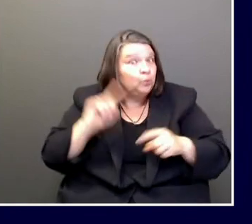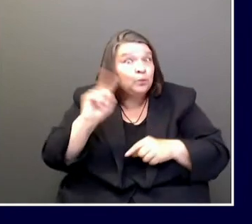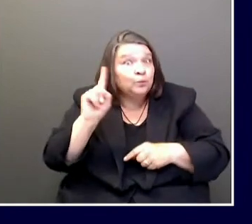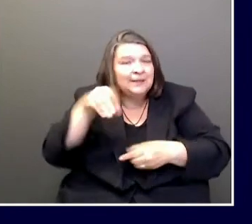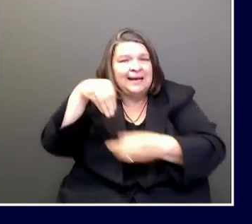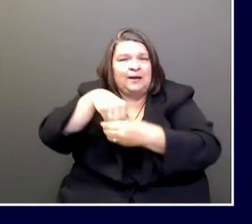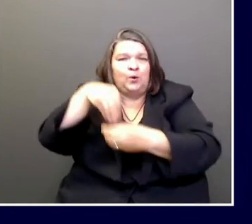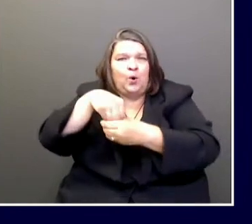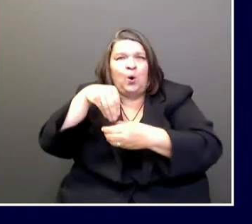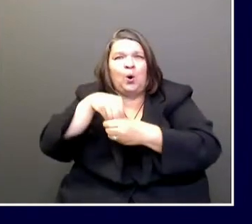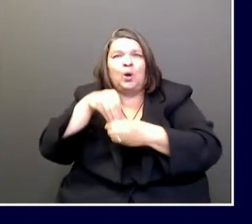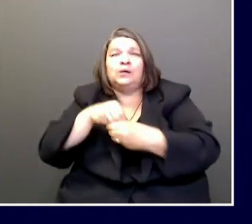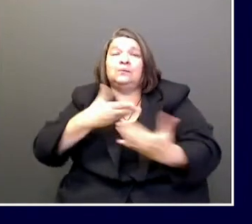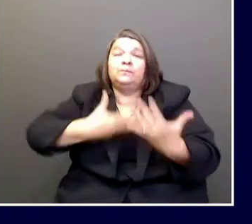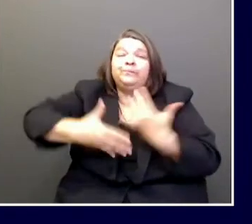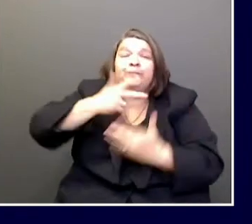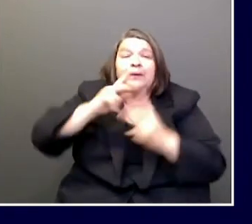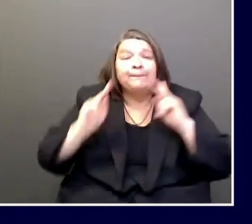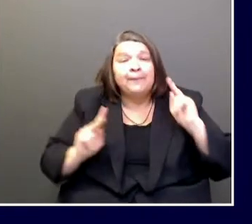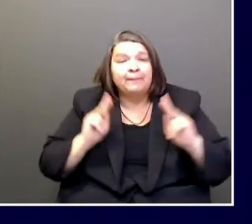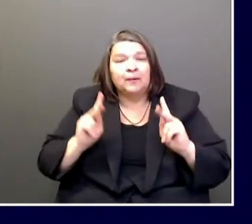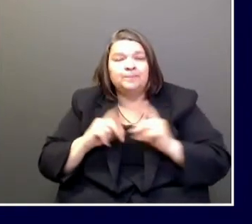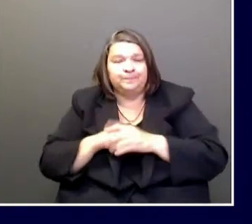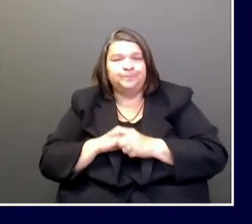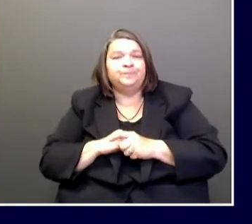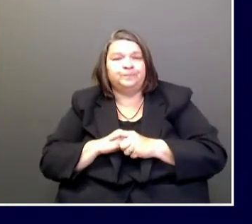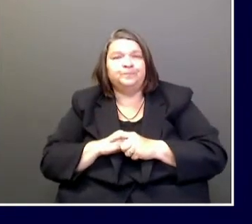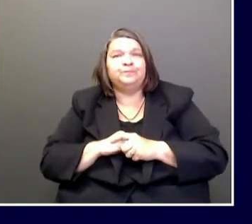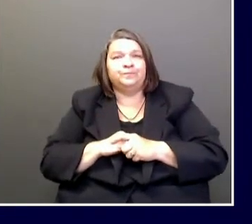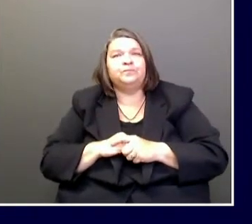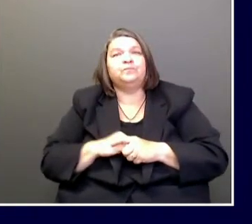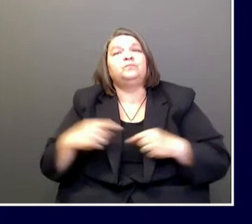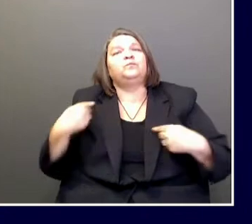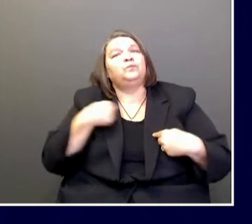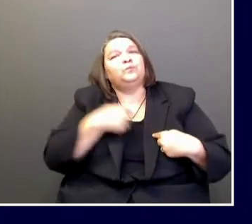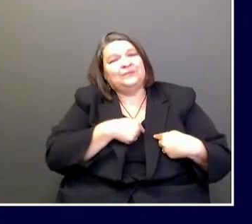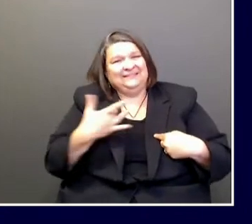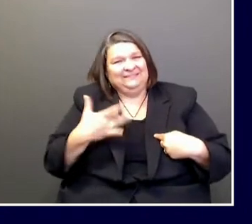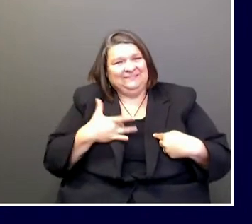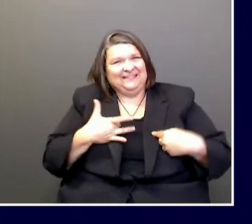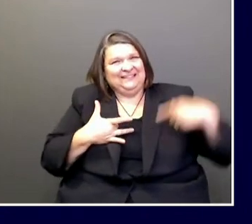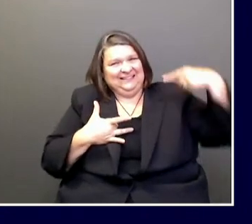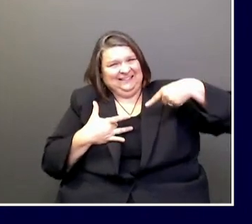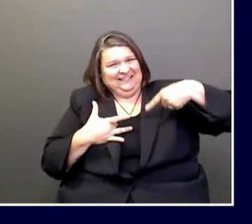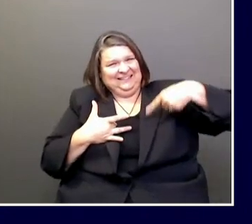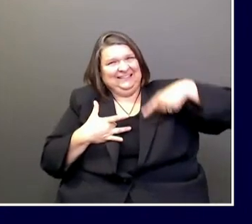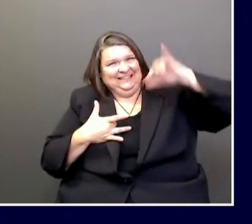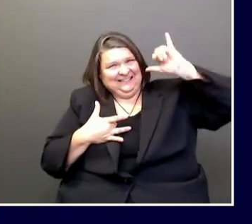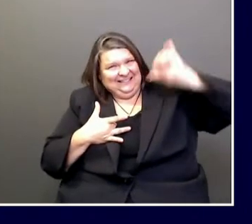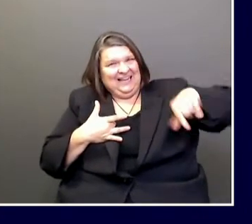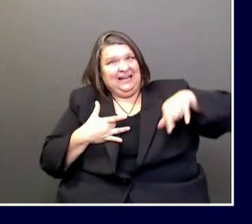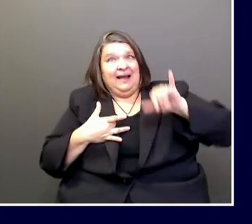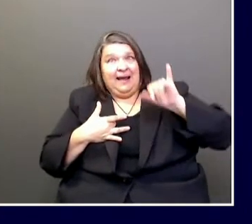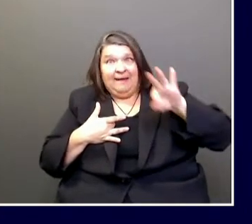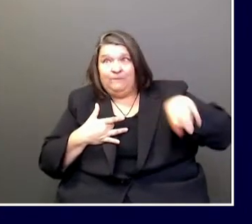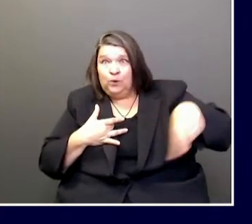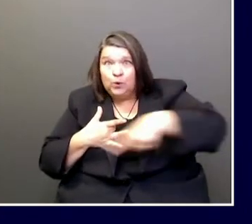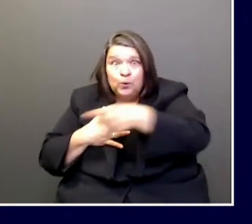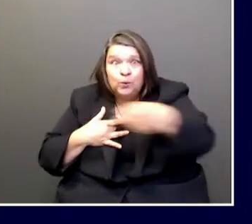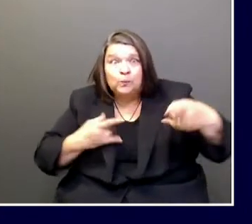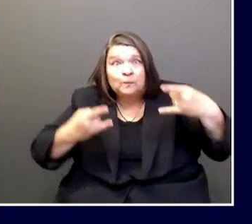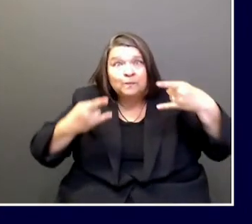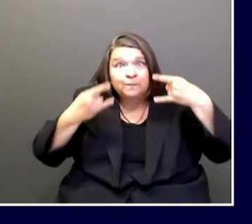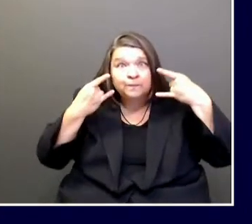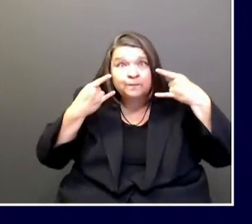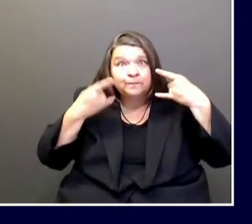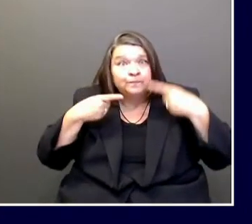vaccinated. We think that this is part of the pathway to getting us out of the pandemic to reduce the number of cases overall. I'd like to